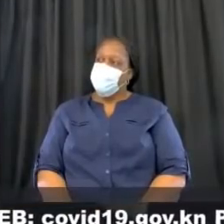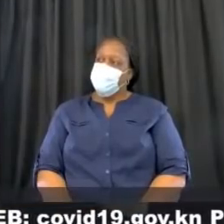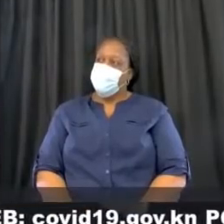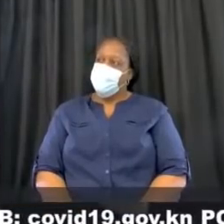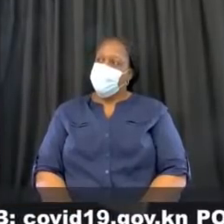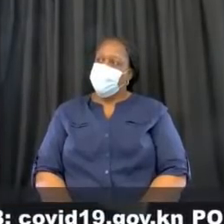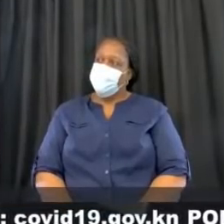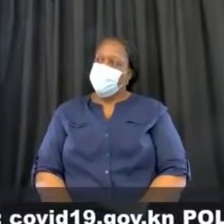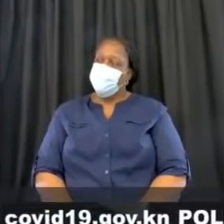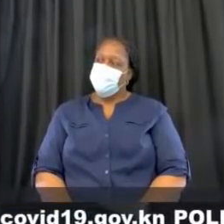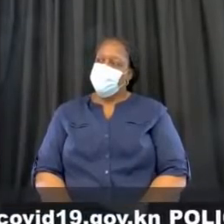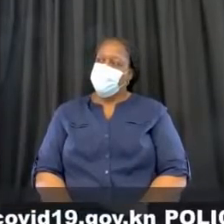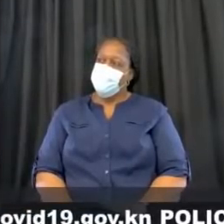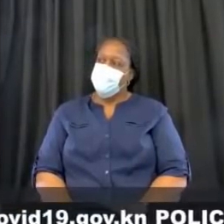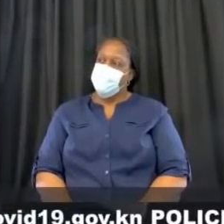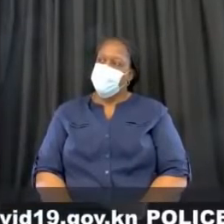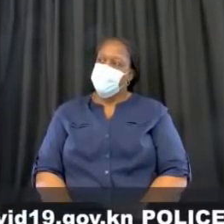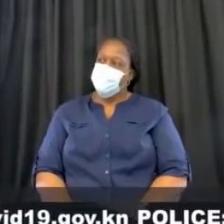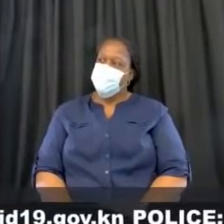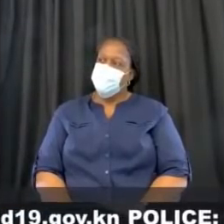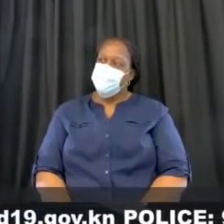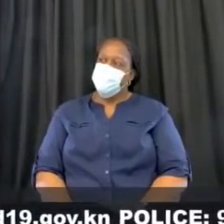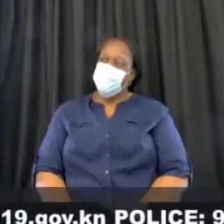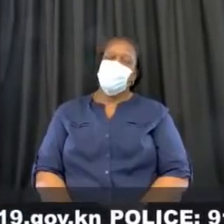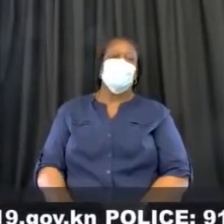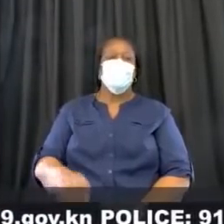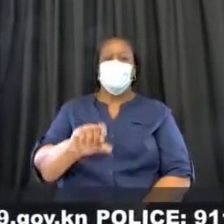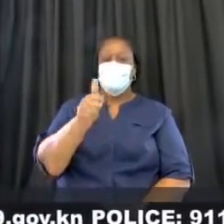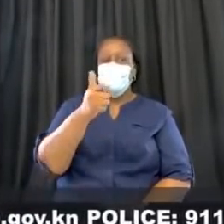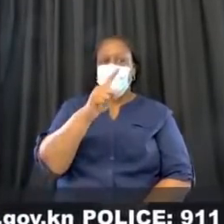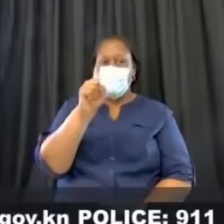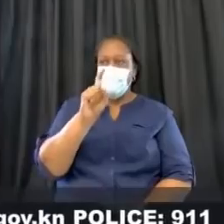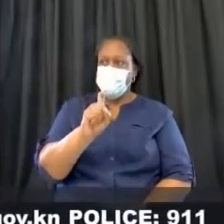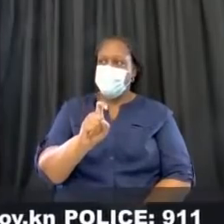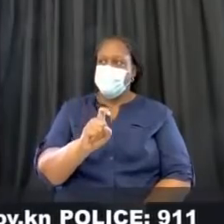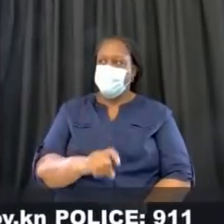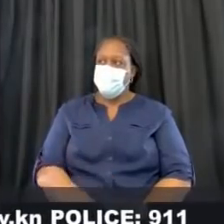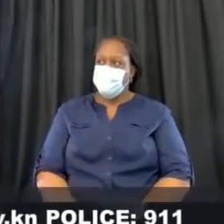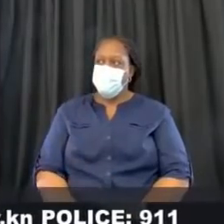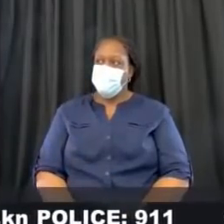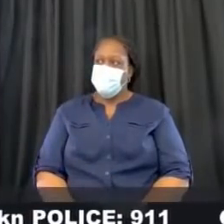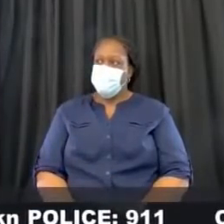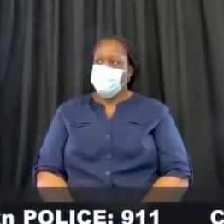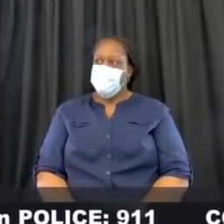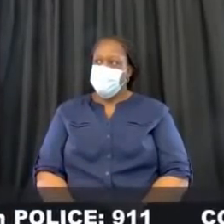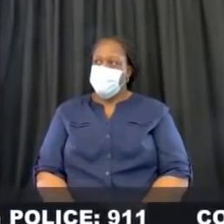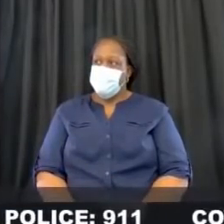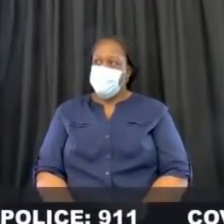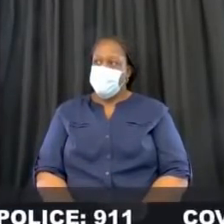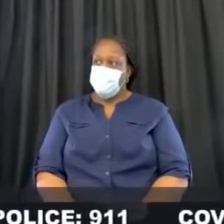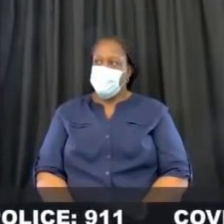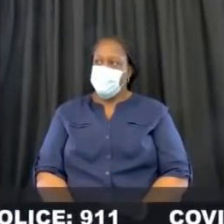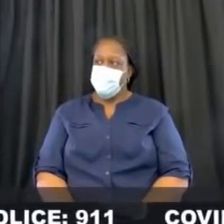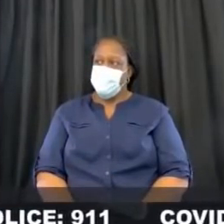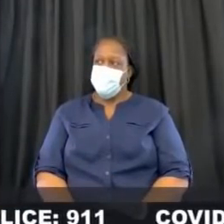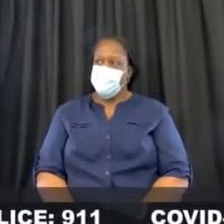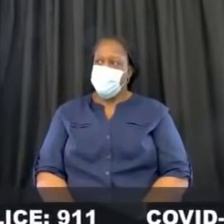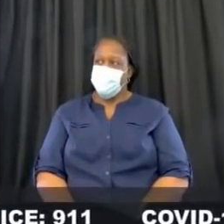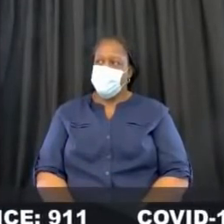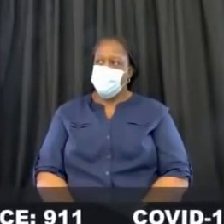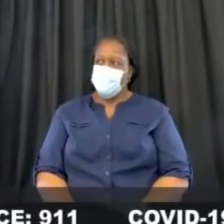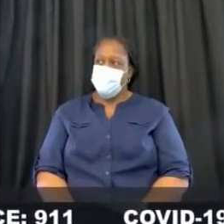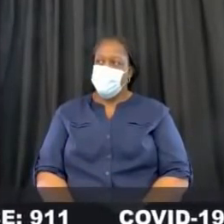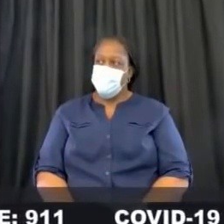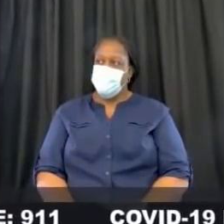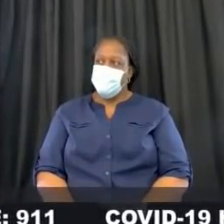Dr. Wilkinson, this next one is for you, so don't go too far. Dr. Wilkinson, you were accused, without